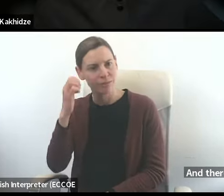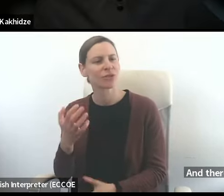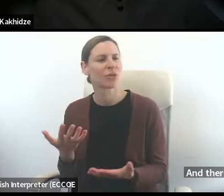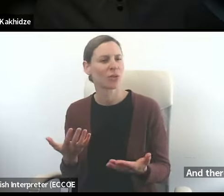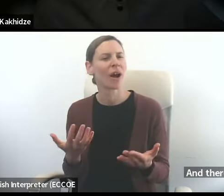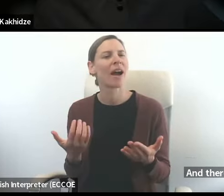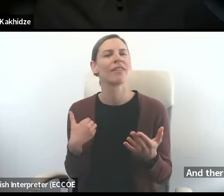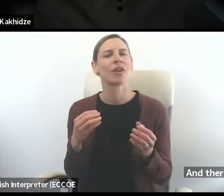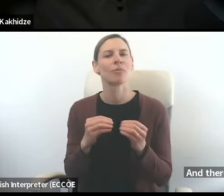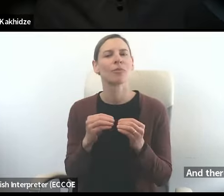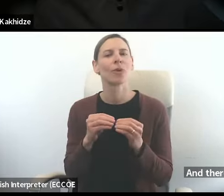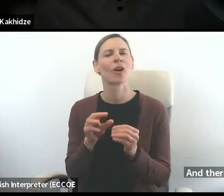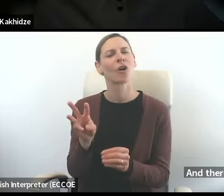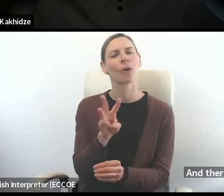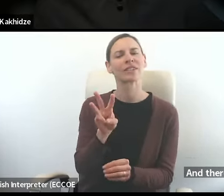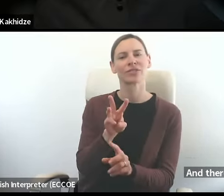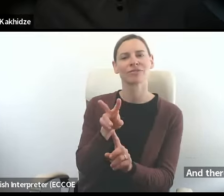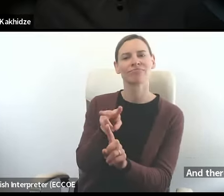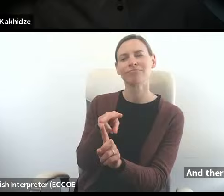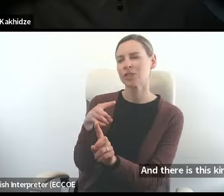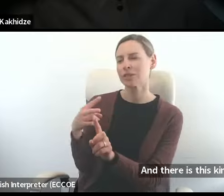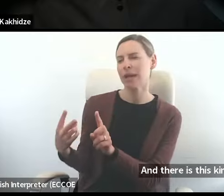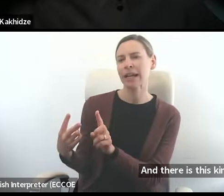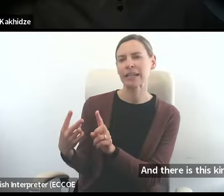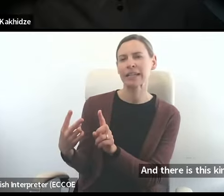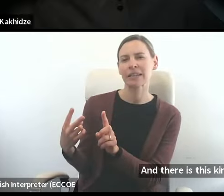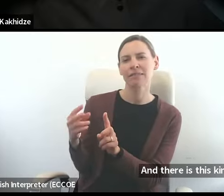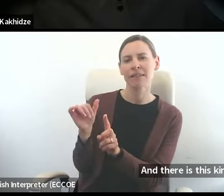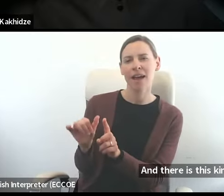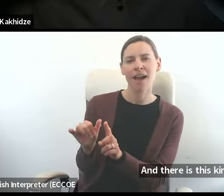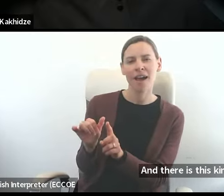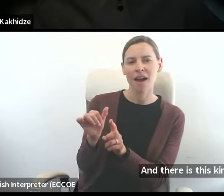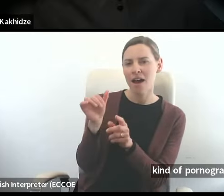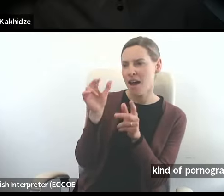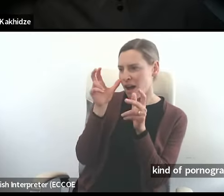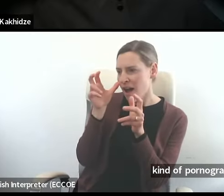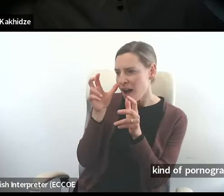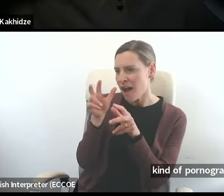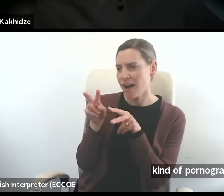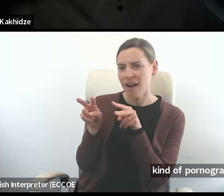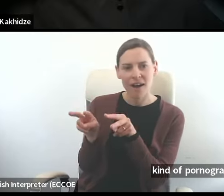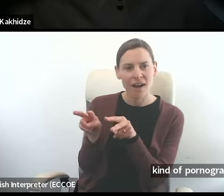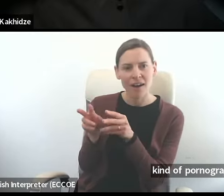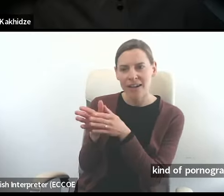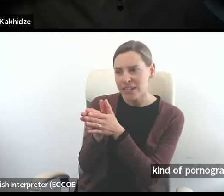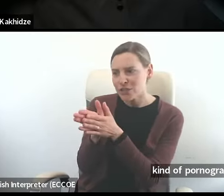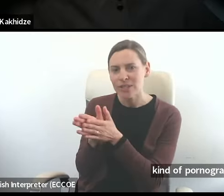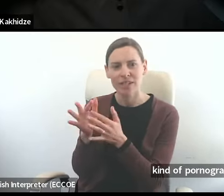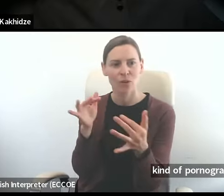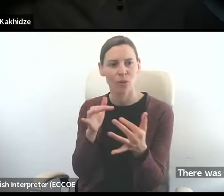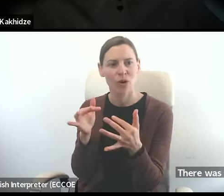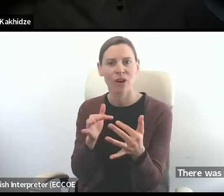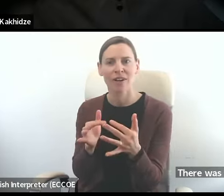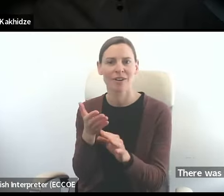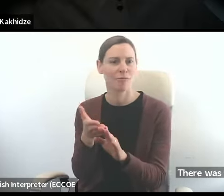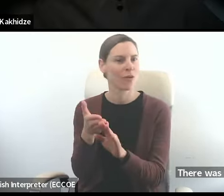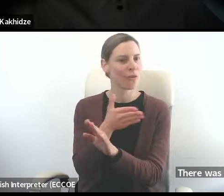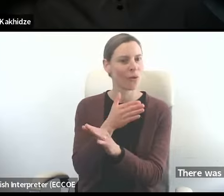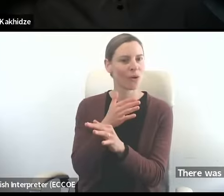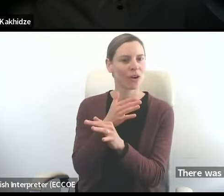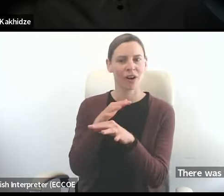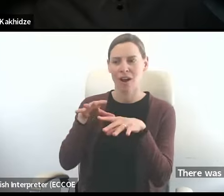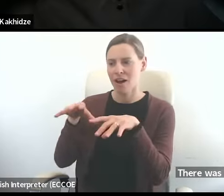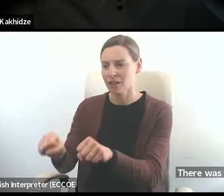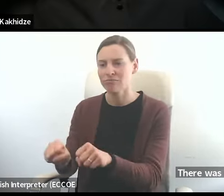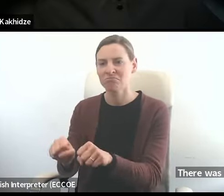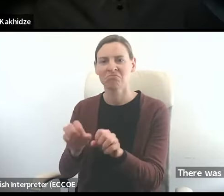of pornography spectatorship of the wars. There was never interest in Ukrainian art. There was never interest in Romanian or in